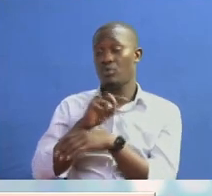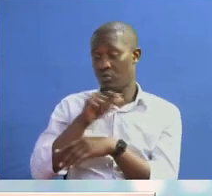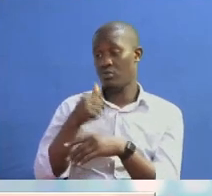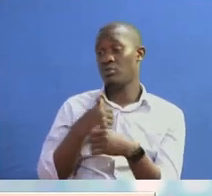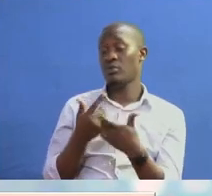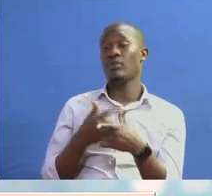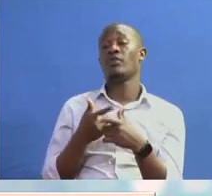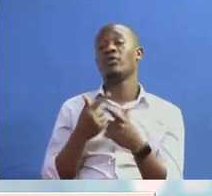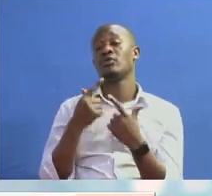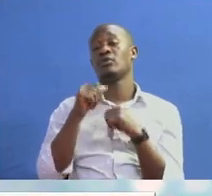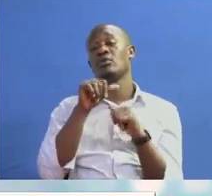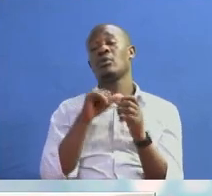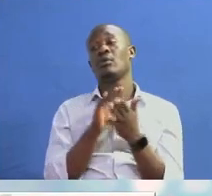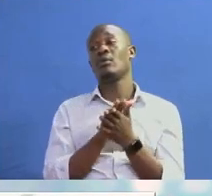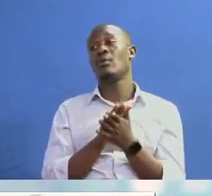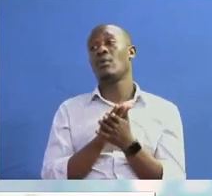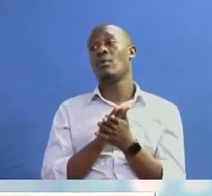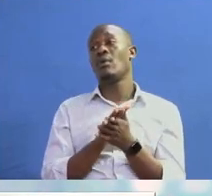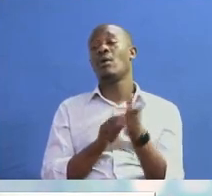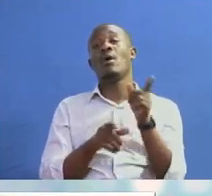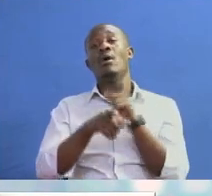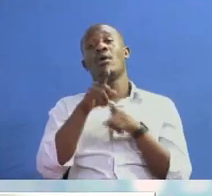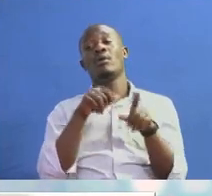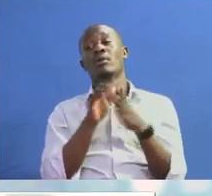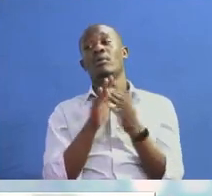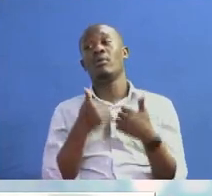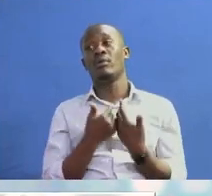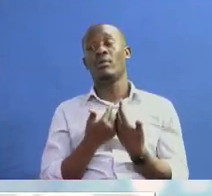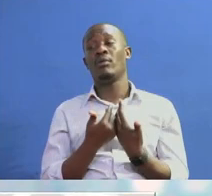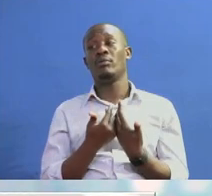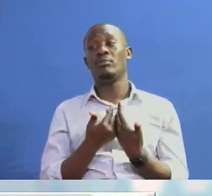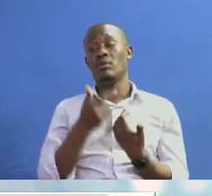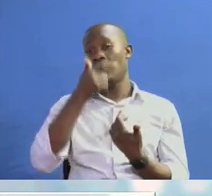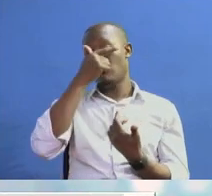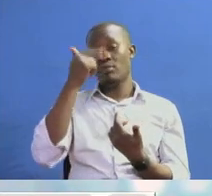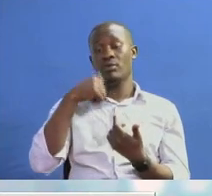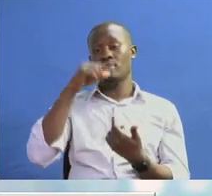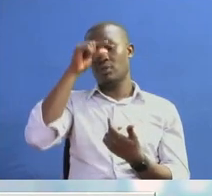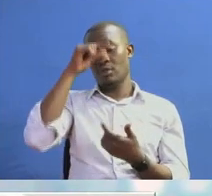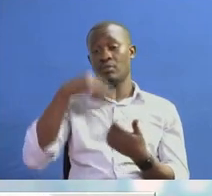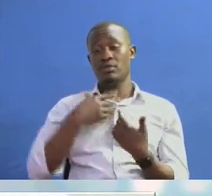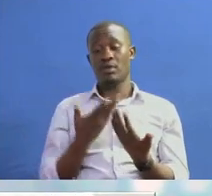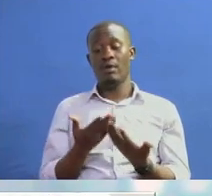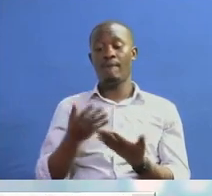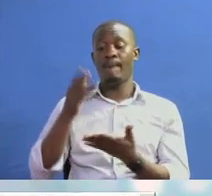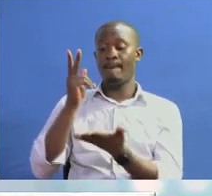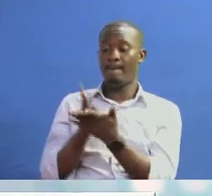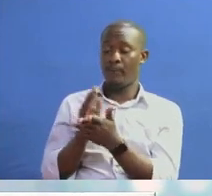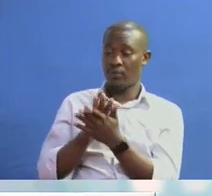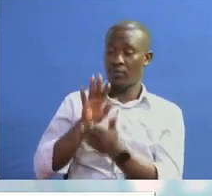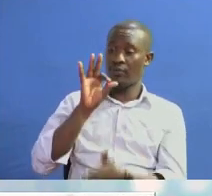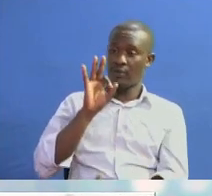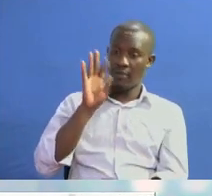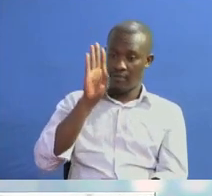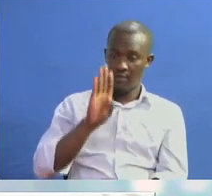And then let me talk about Export Processing Zone Authority because the government has invested $3 billion,